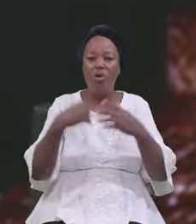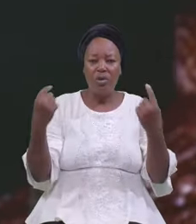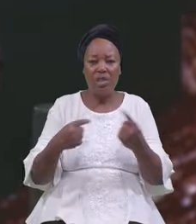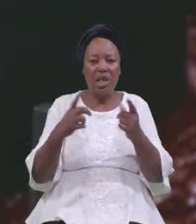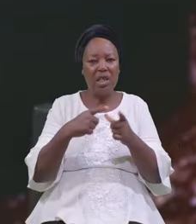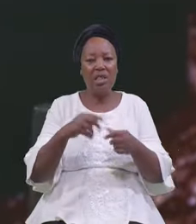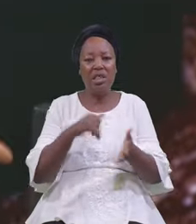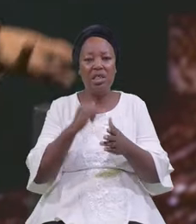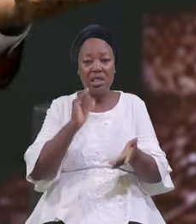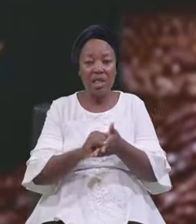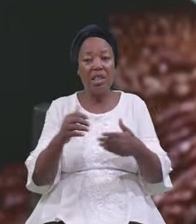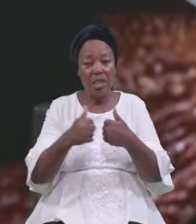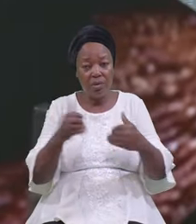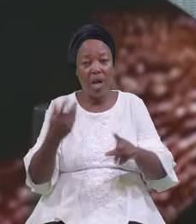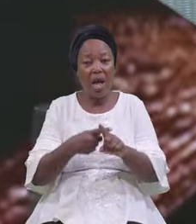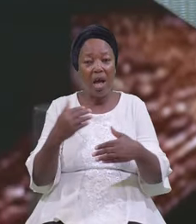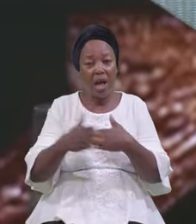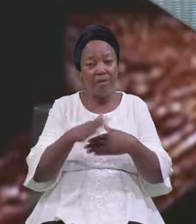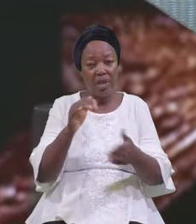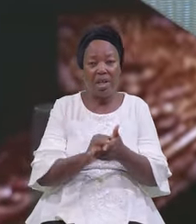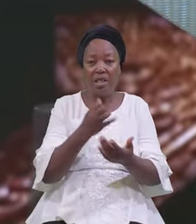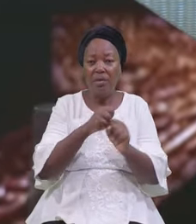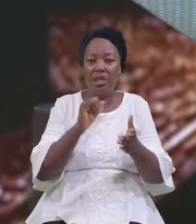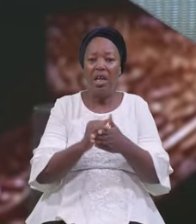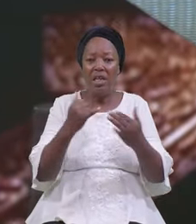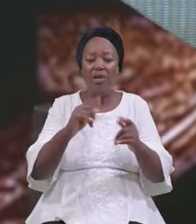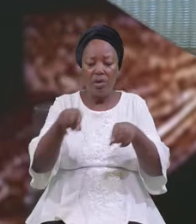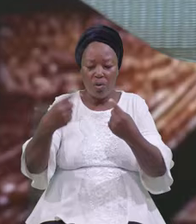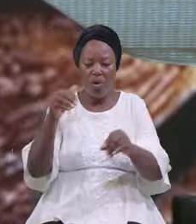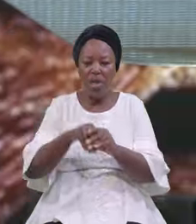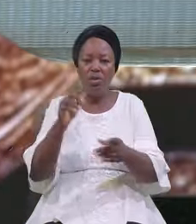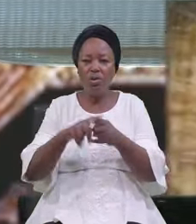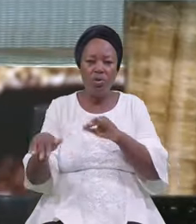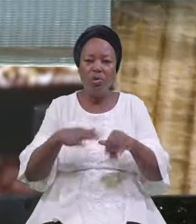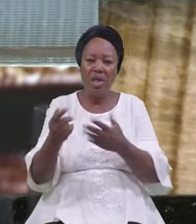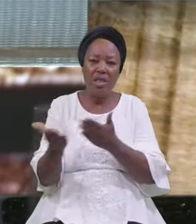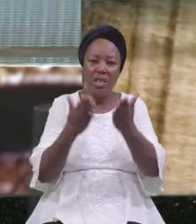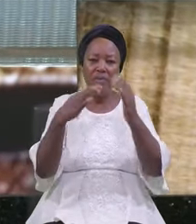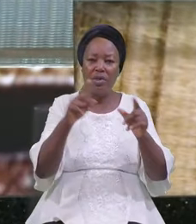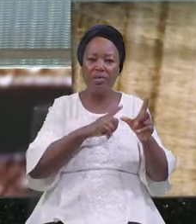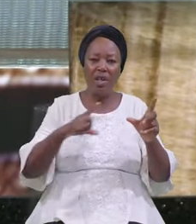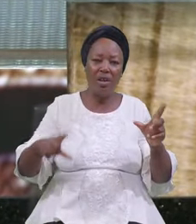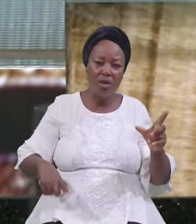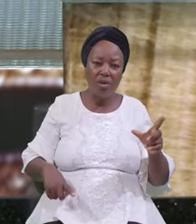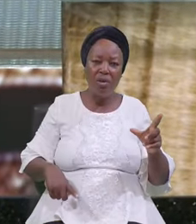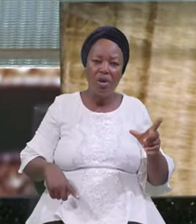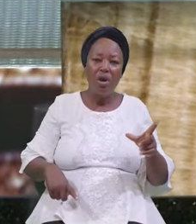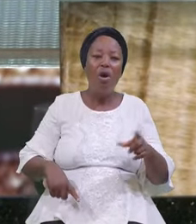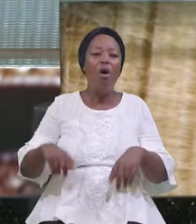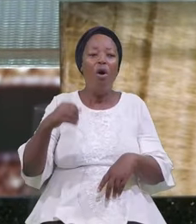that salvation, that now they go in to do the service of the Lord, of